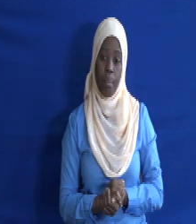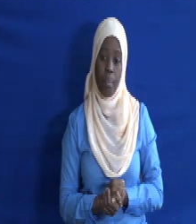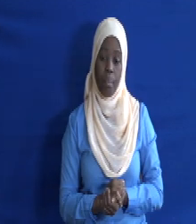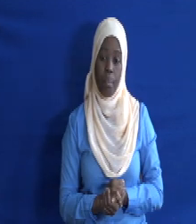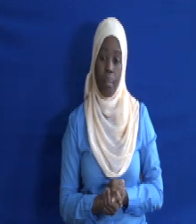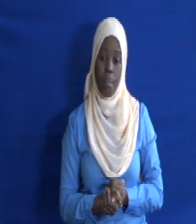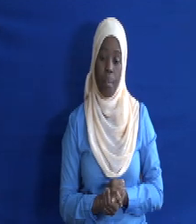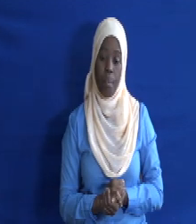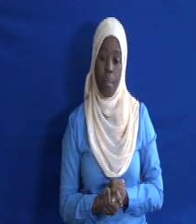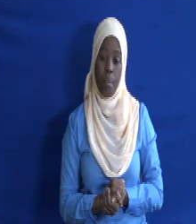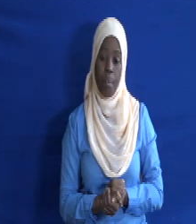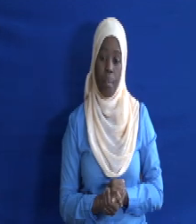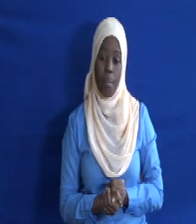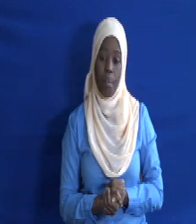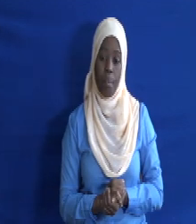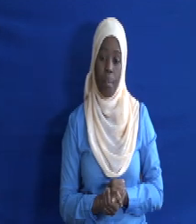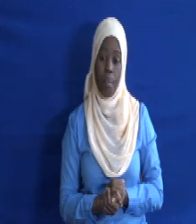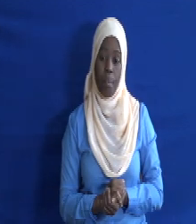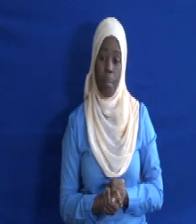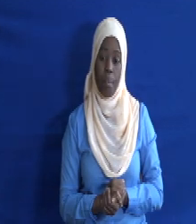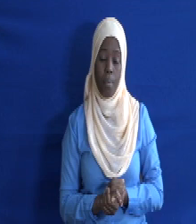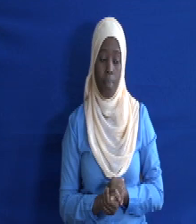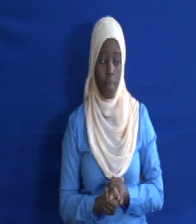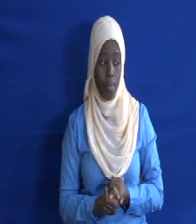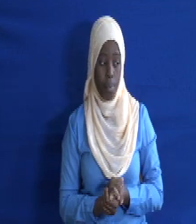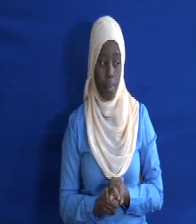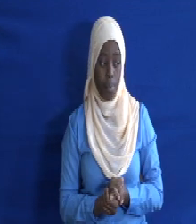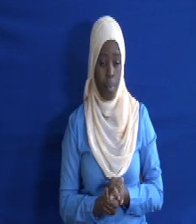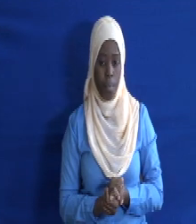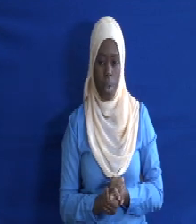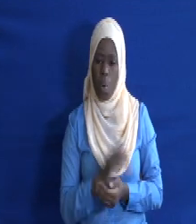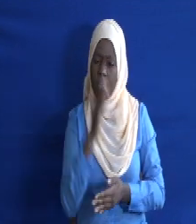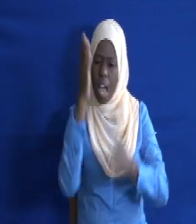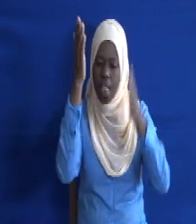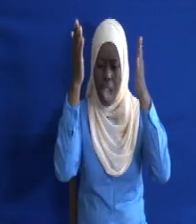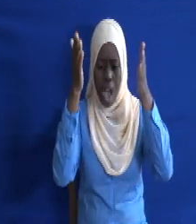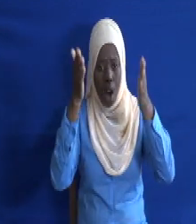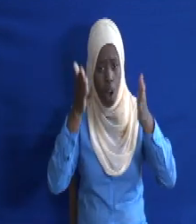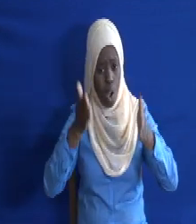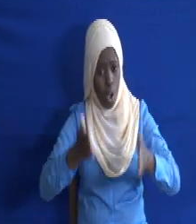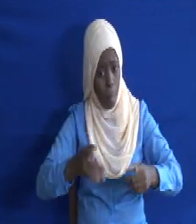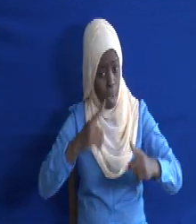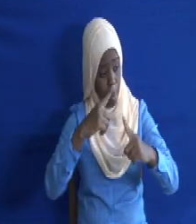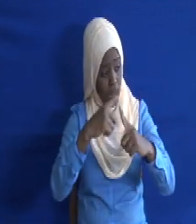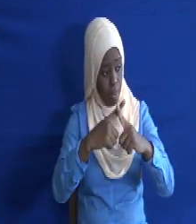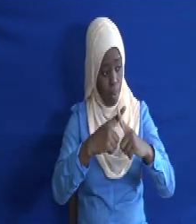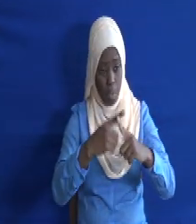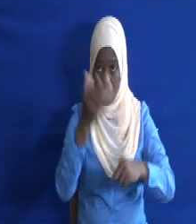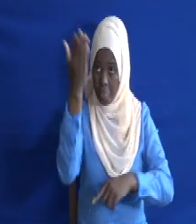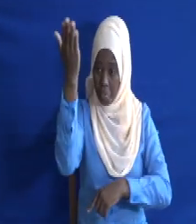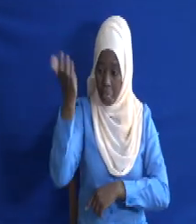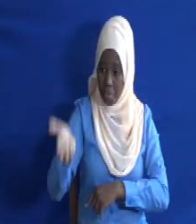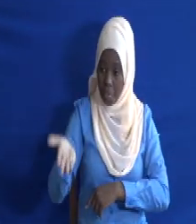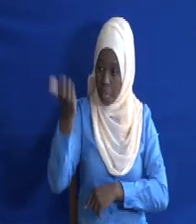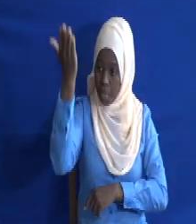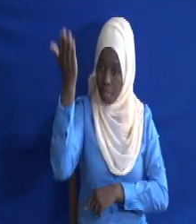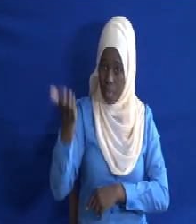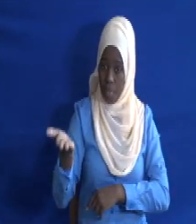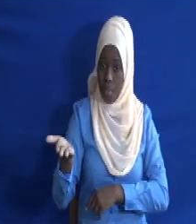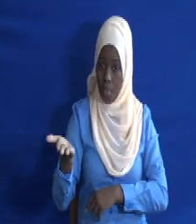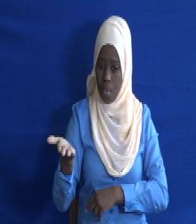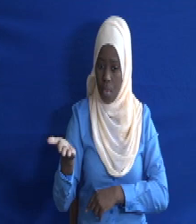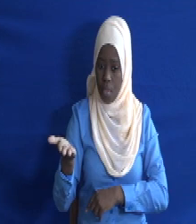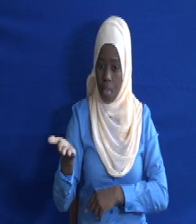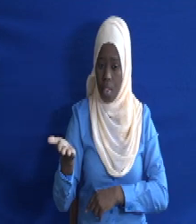from this list of 4 and this list of 3. What are common multiples? So